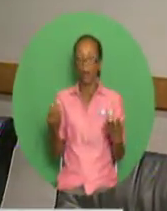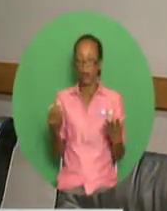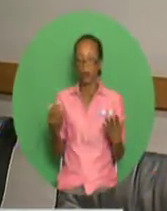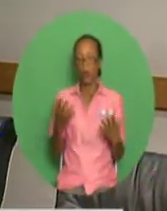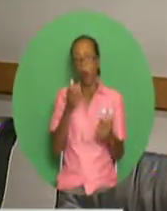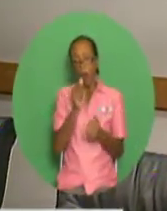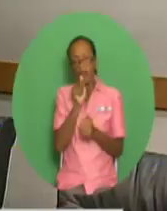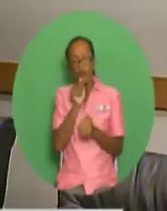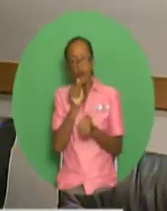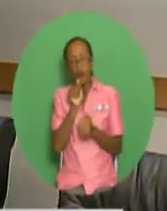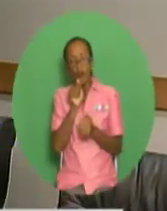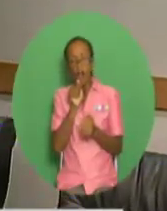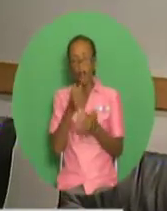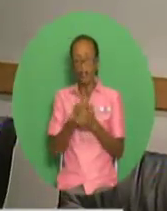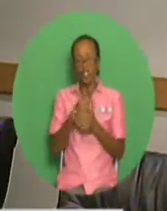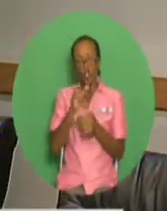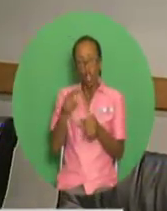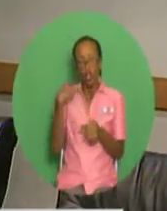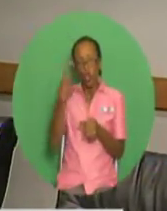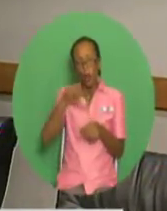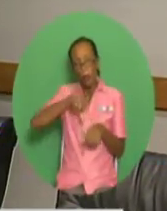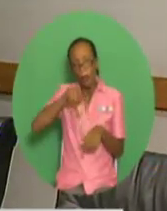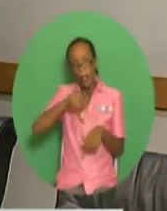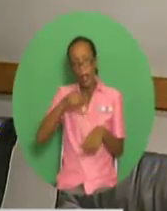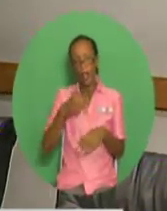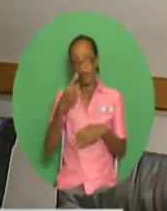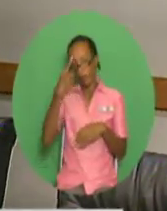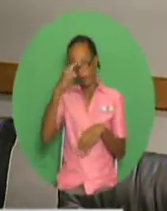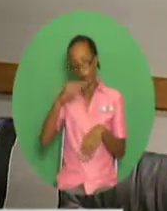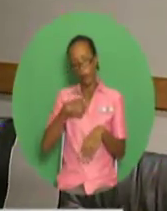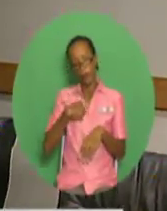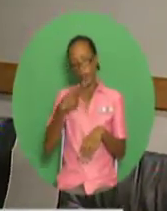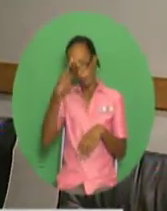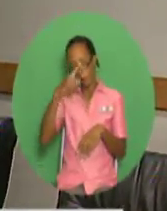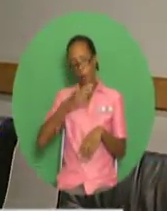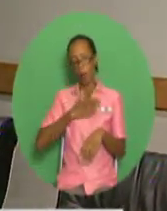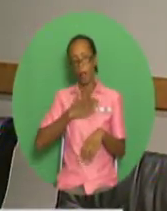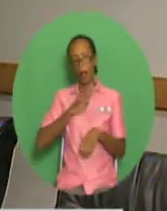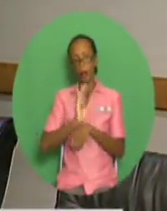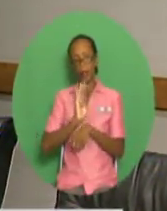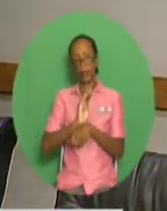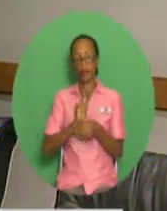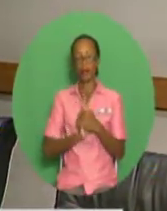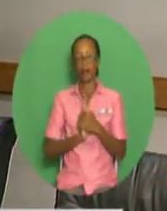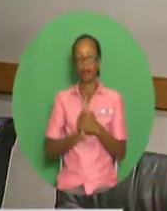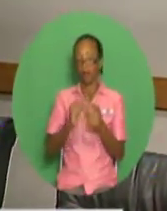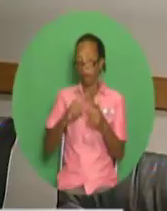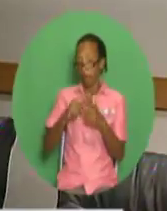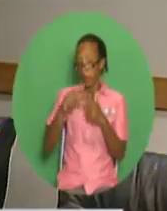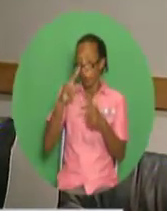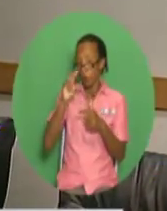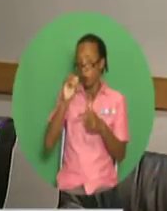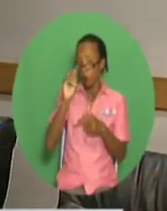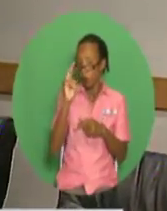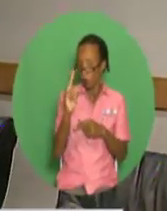that. I hope that message comes across, Madam Speaker. And for the first time since 2002, Madam